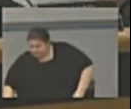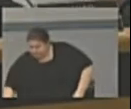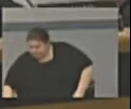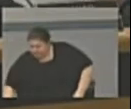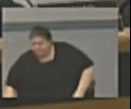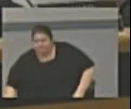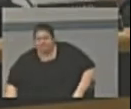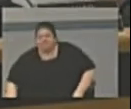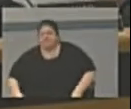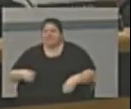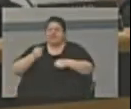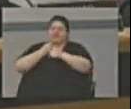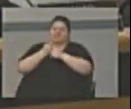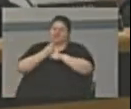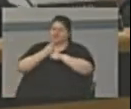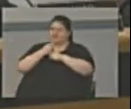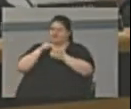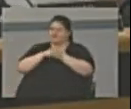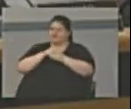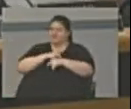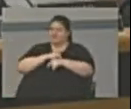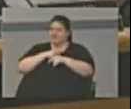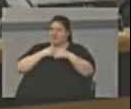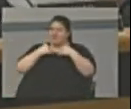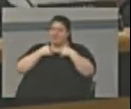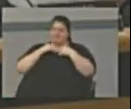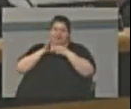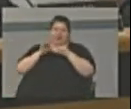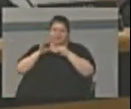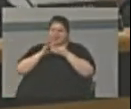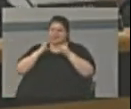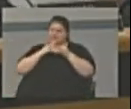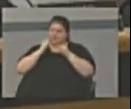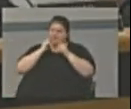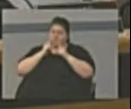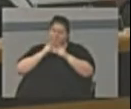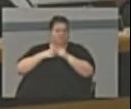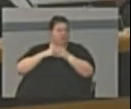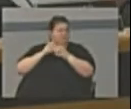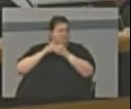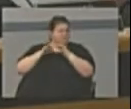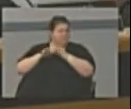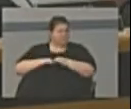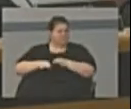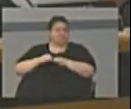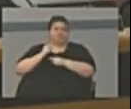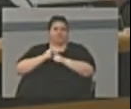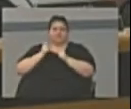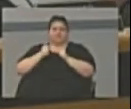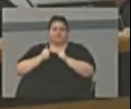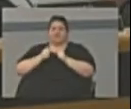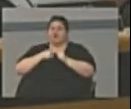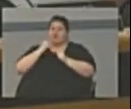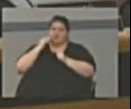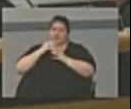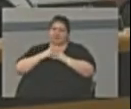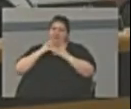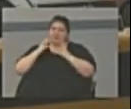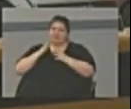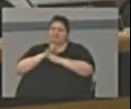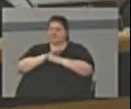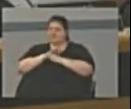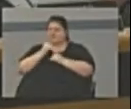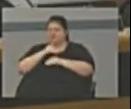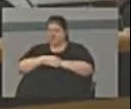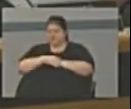every year this time I have some comments and goals that we're going to do, and I'm going to run over those real quick. I know we have a lot of business, Mr. President.